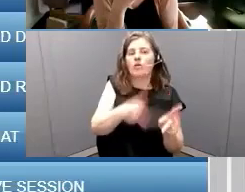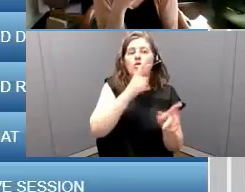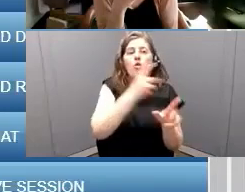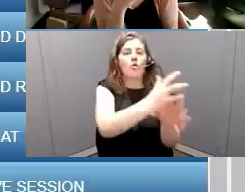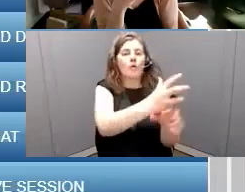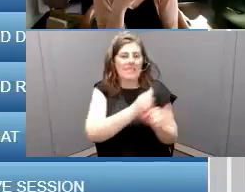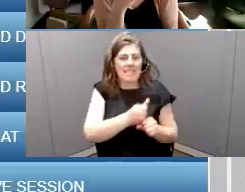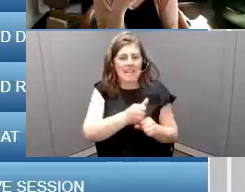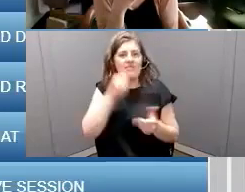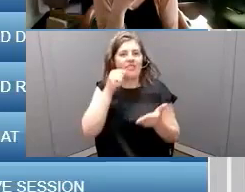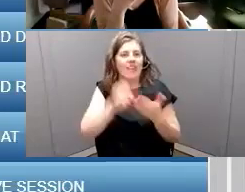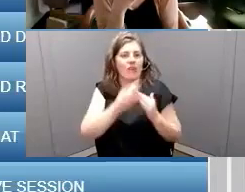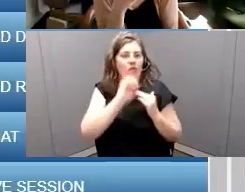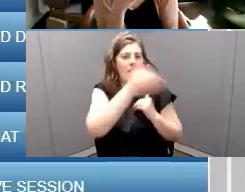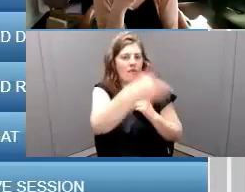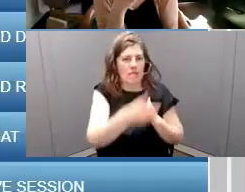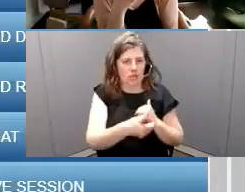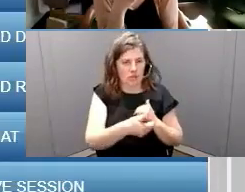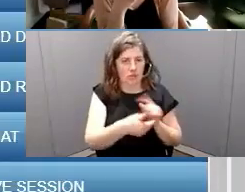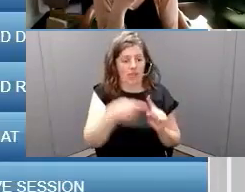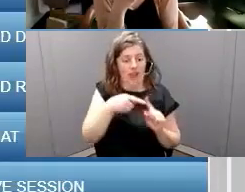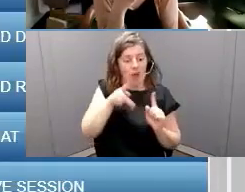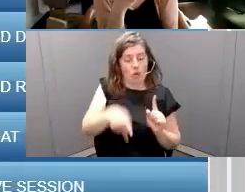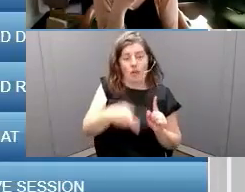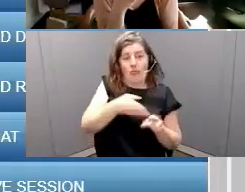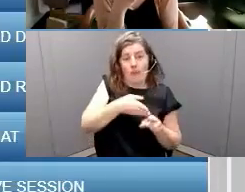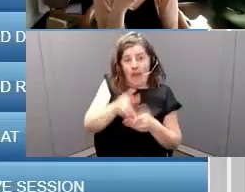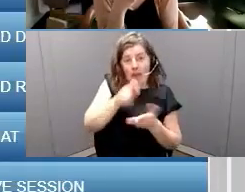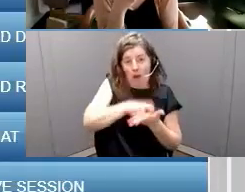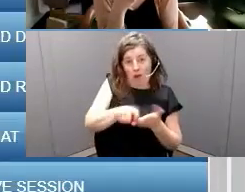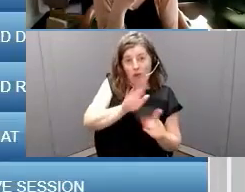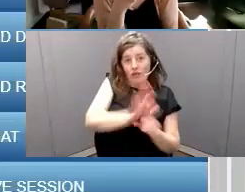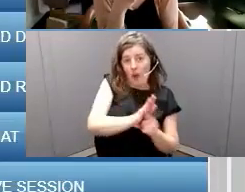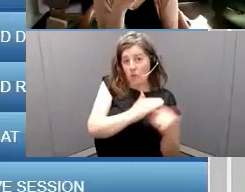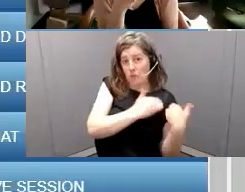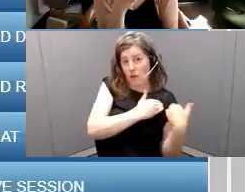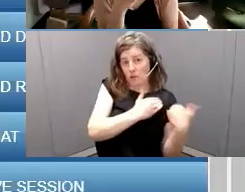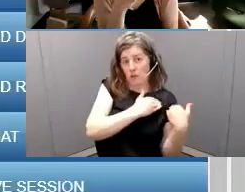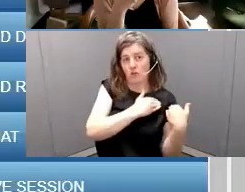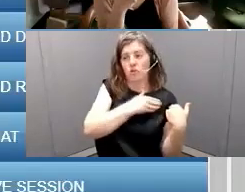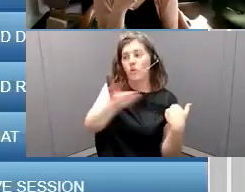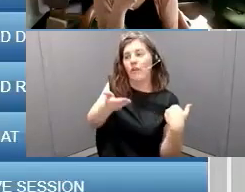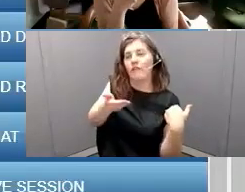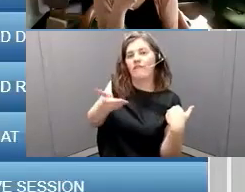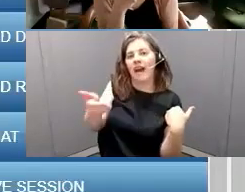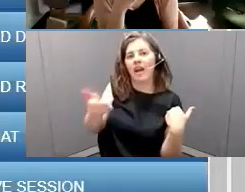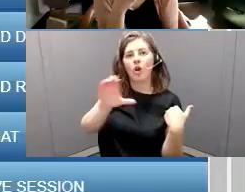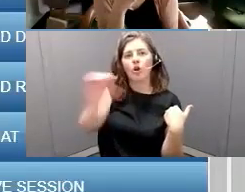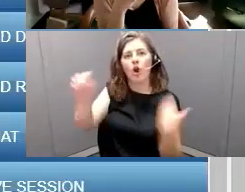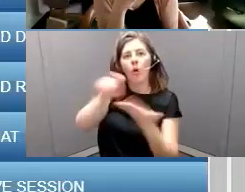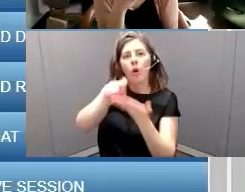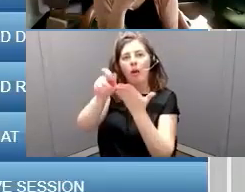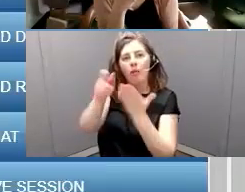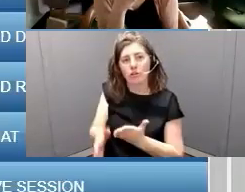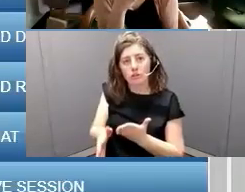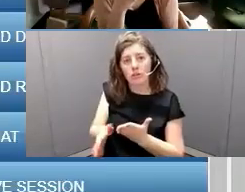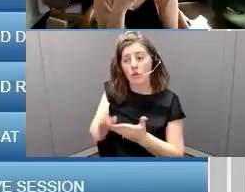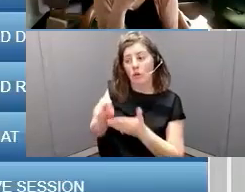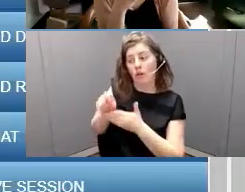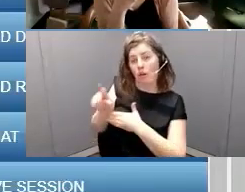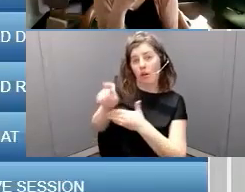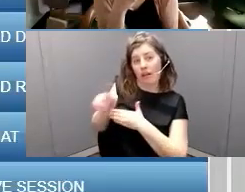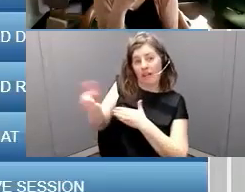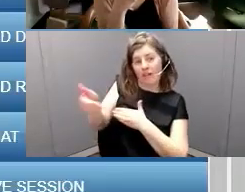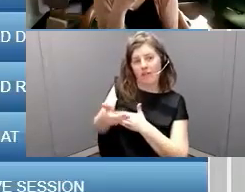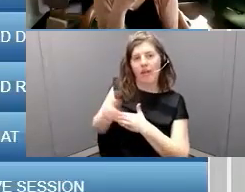the letter of invitation. It is up to the main author to invite co-authors. Once you do this, fill in